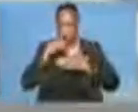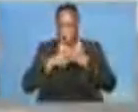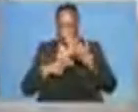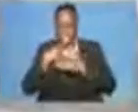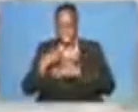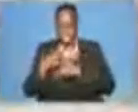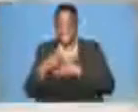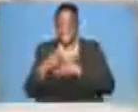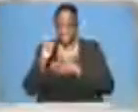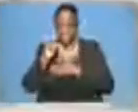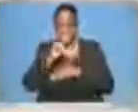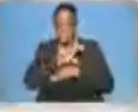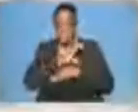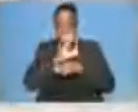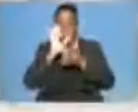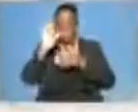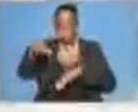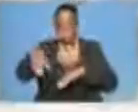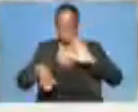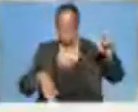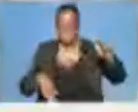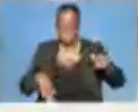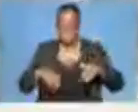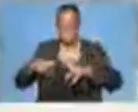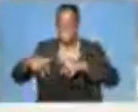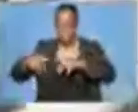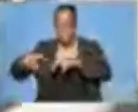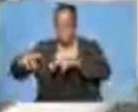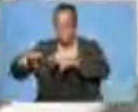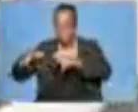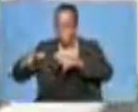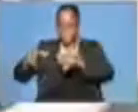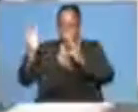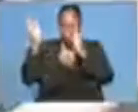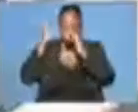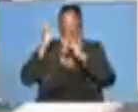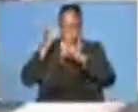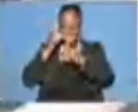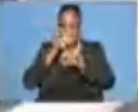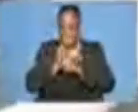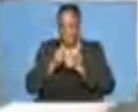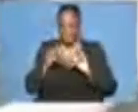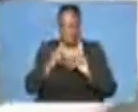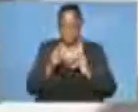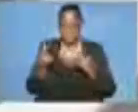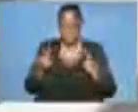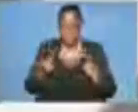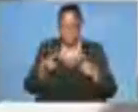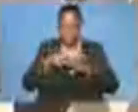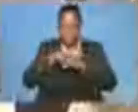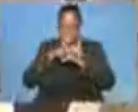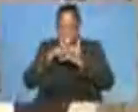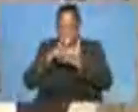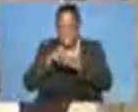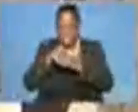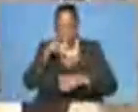constant harassment by the police as they walk on the sidewalks in that area in the hopes of drumming up business from tourists. Chairman of the Prince George